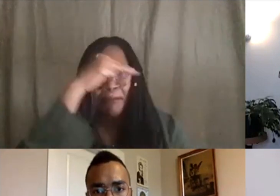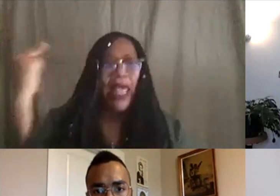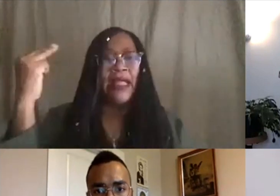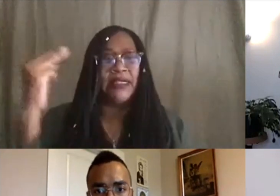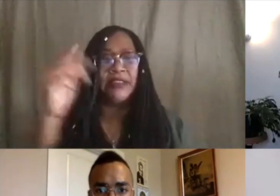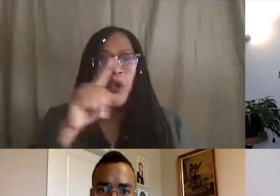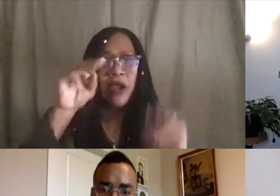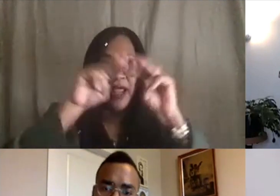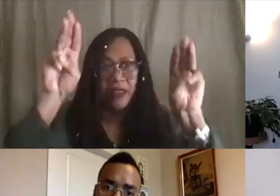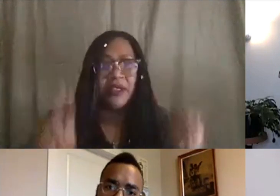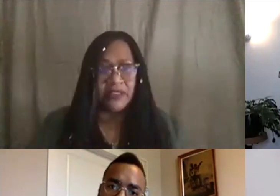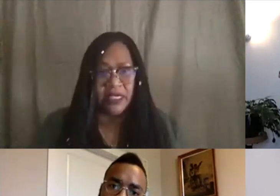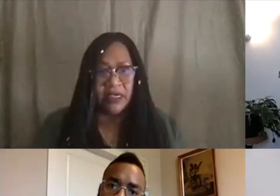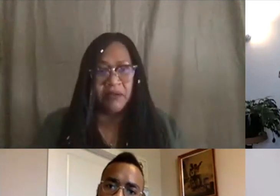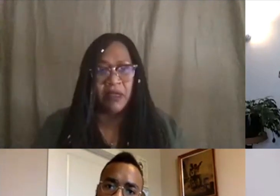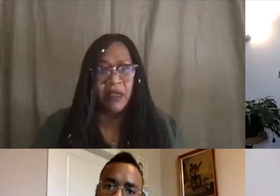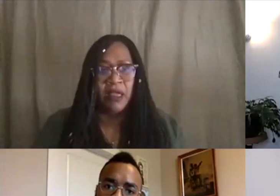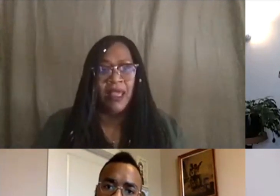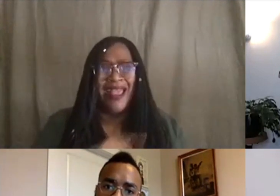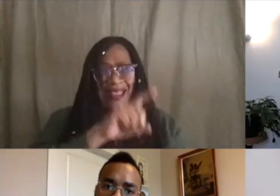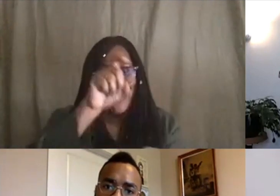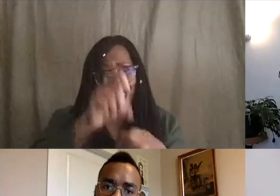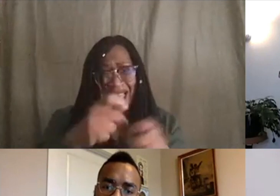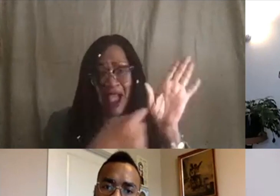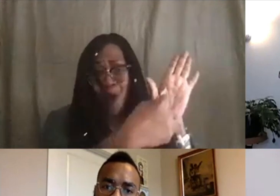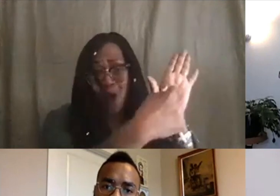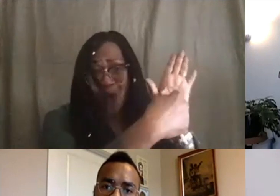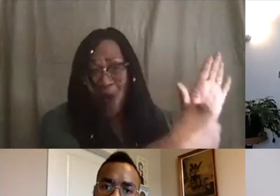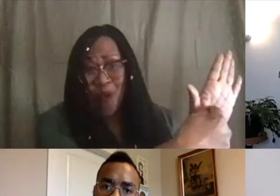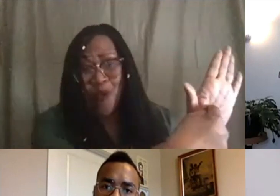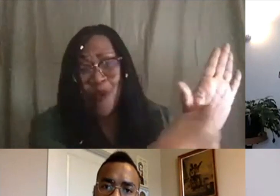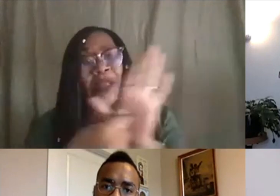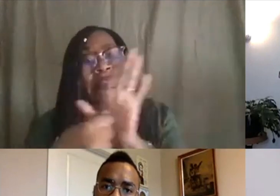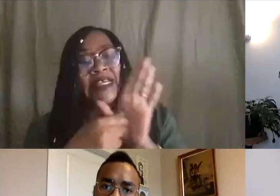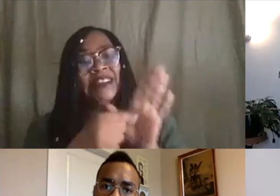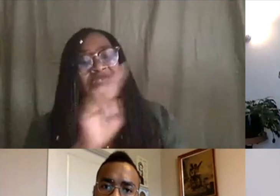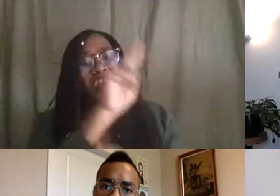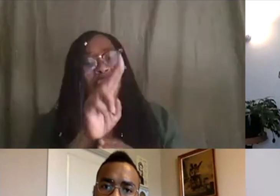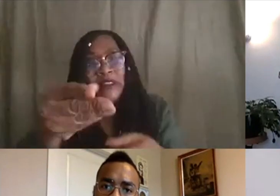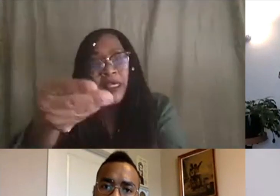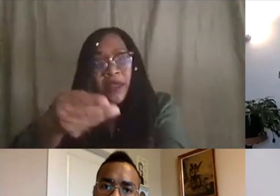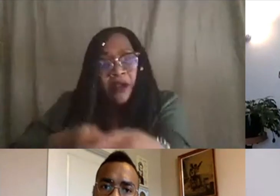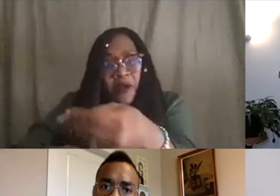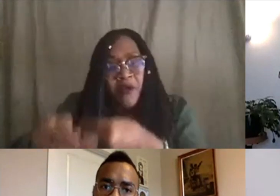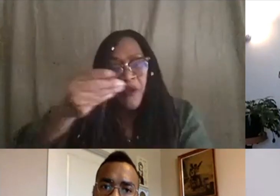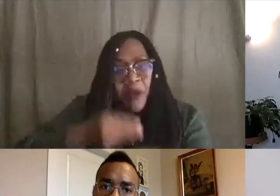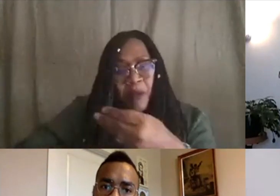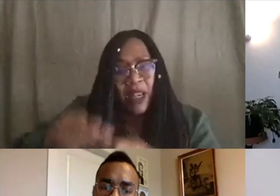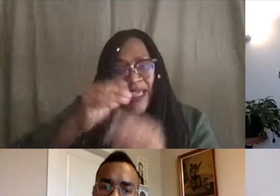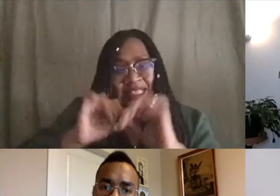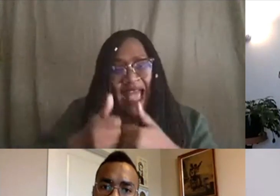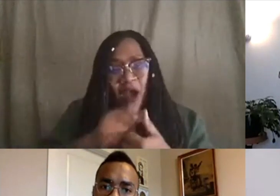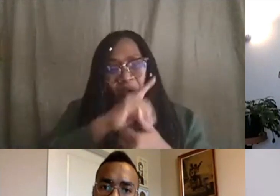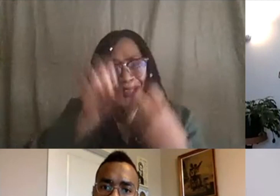and how representations are used in place of actually